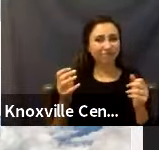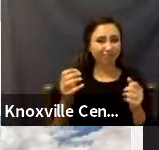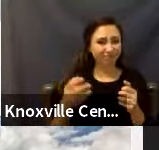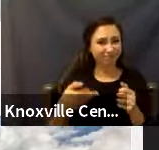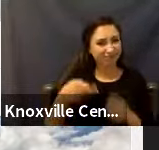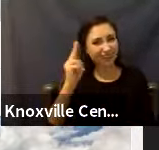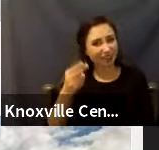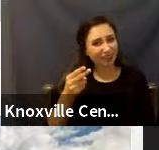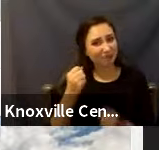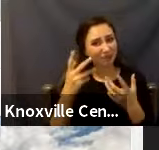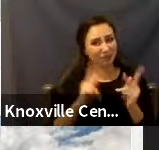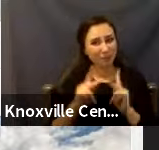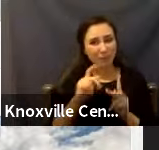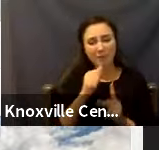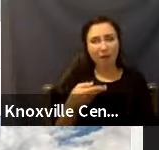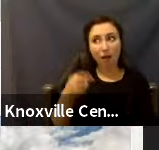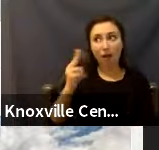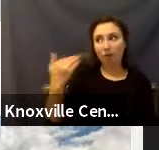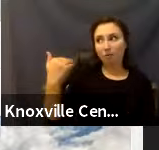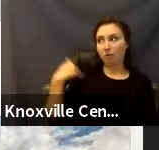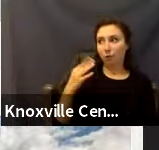high as it was several weeks ago.